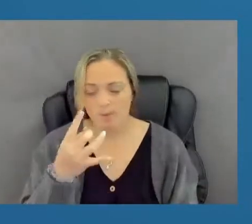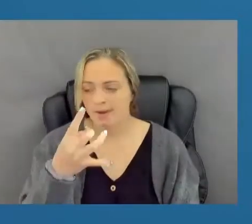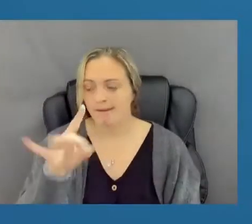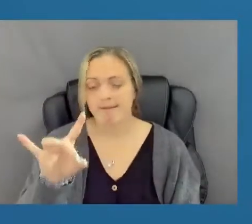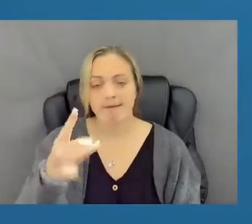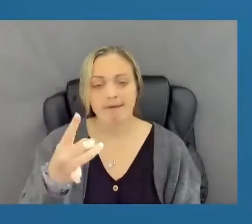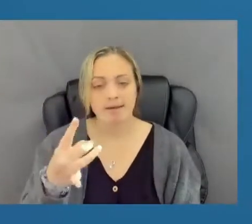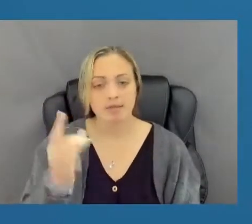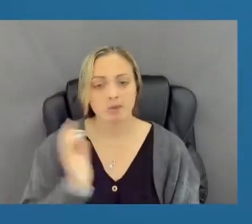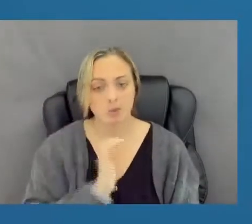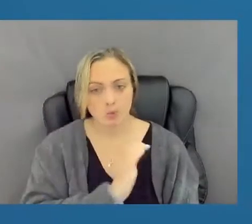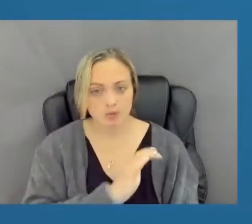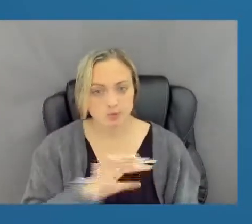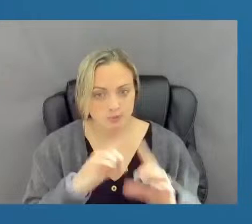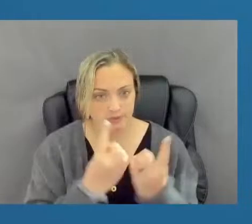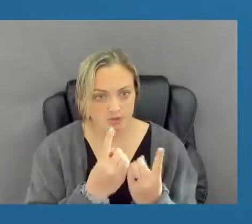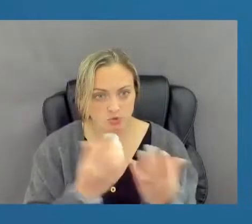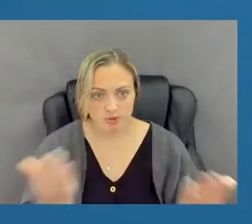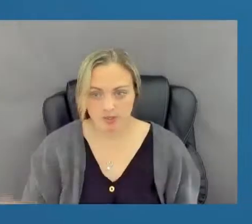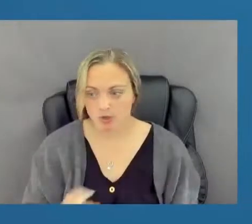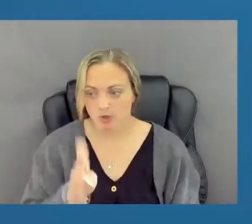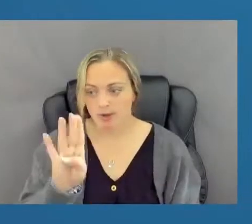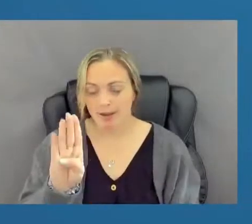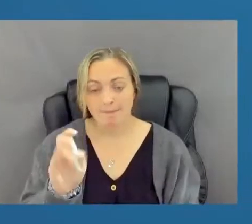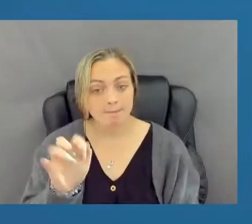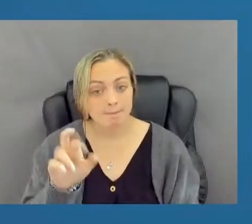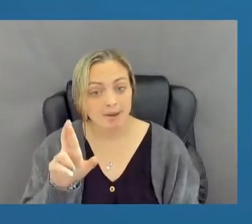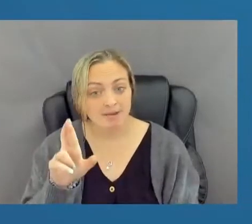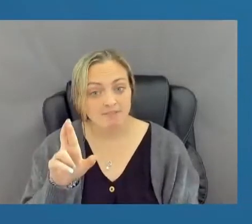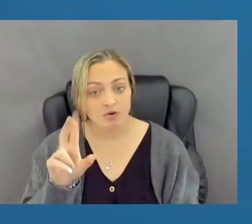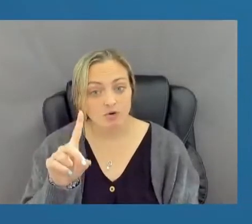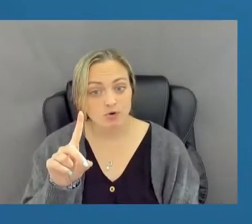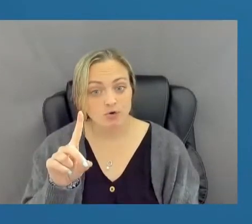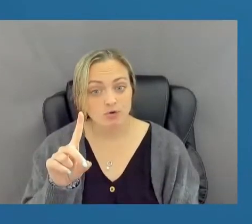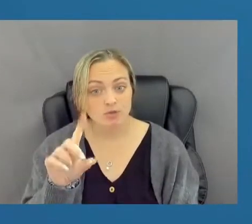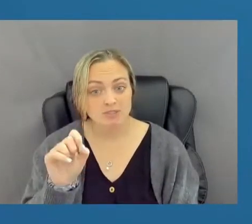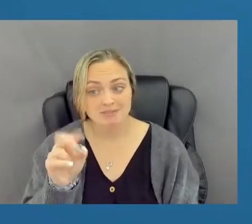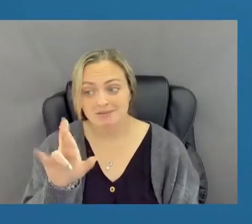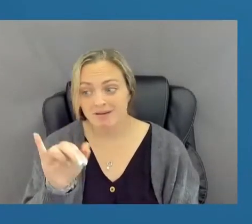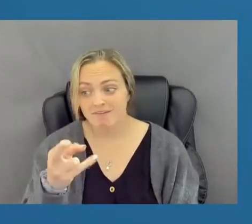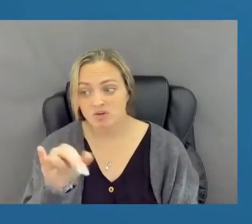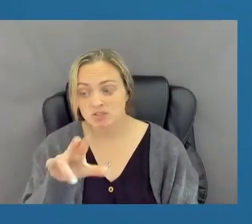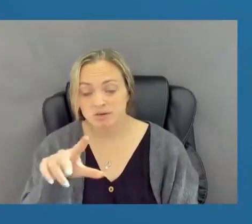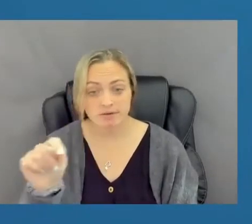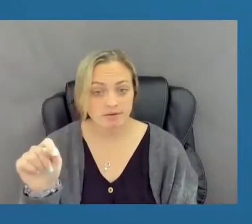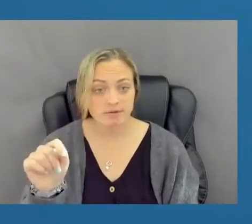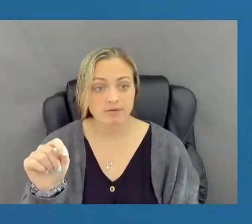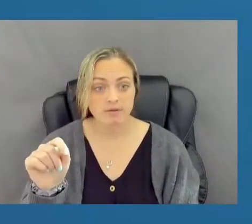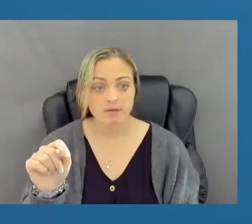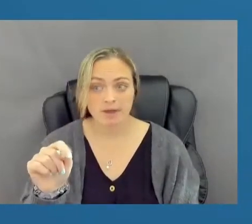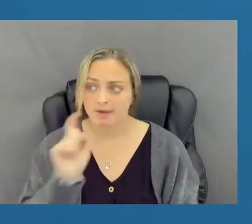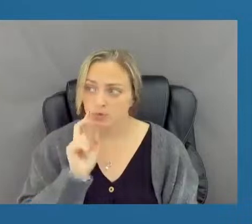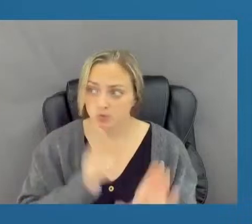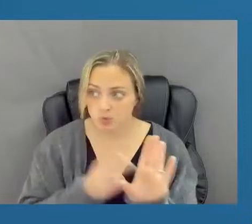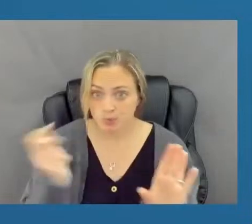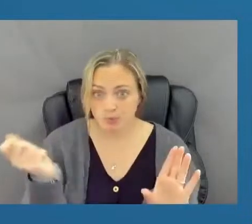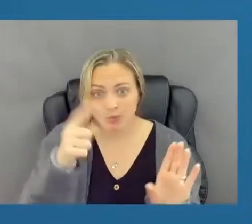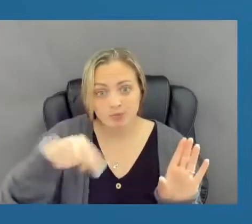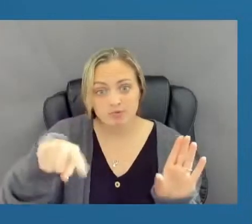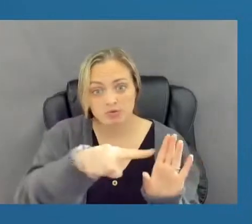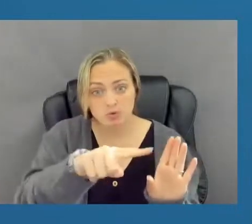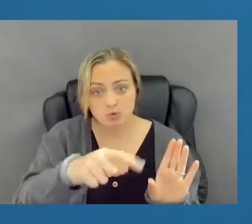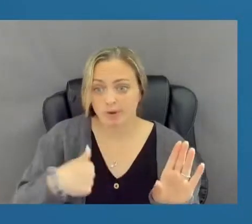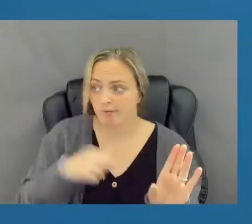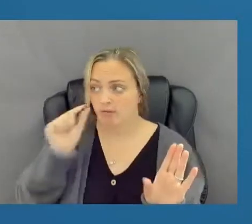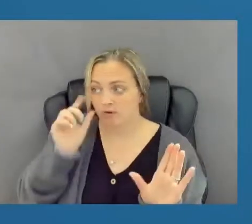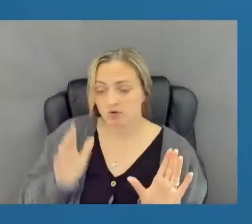be here in Bedford-Stuyvesant, to be here at the Interfaith Medical Center with all of you and our governor.